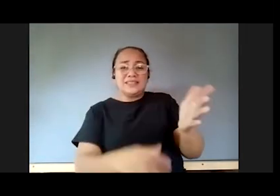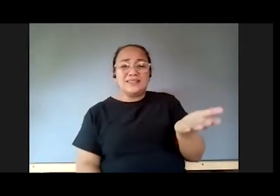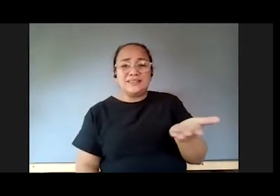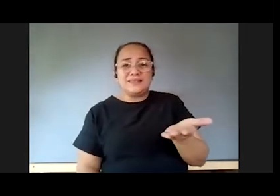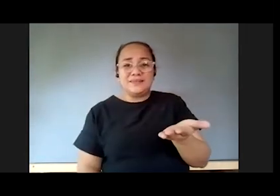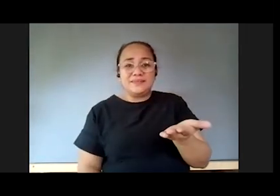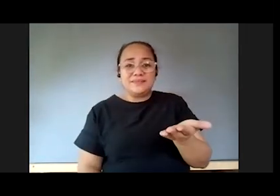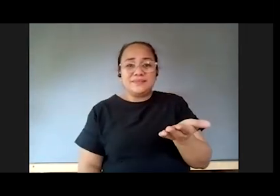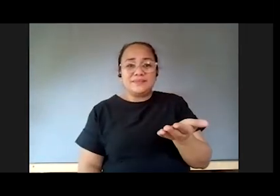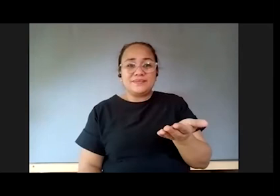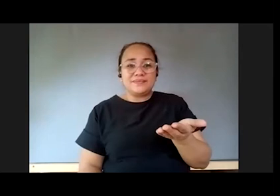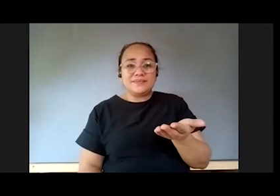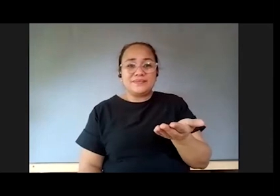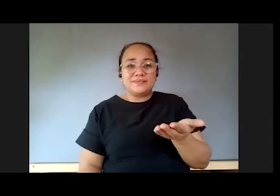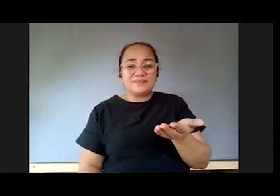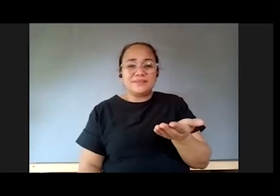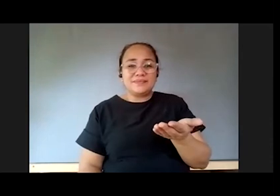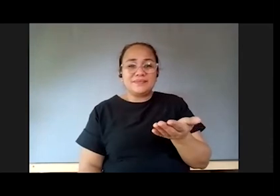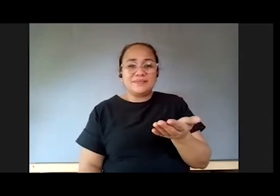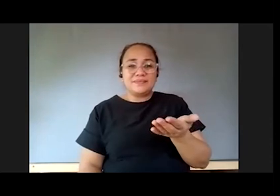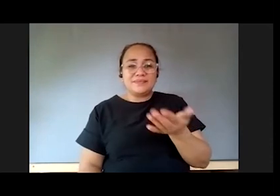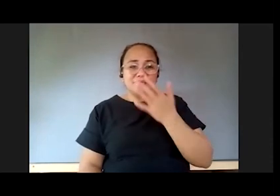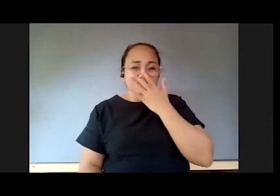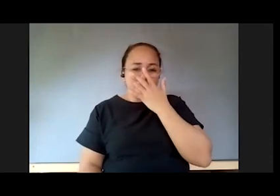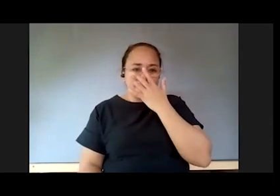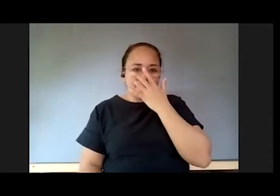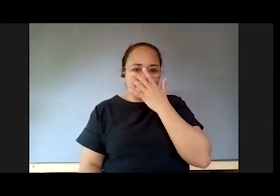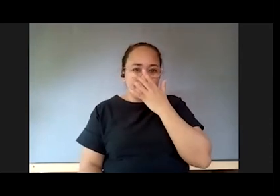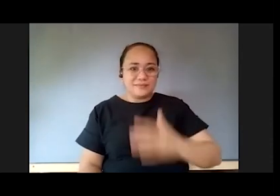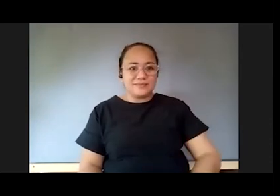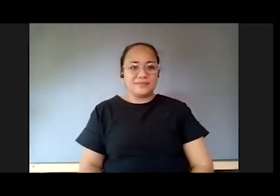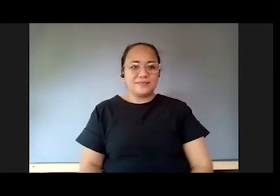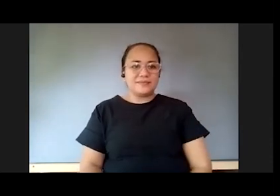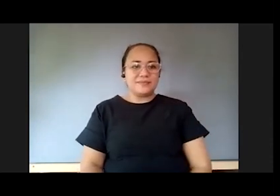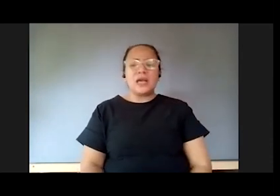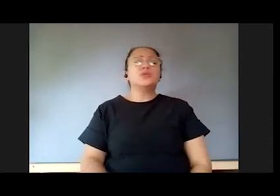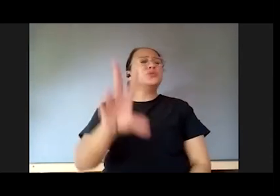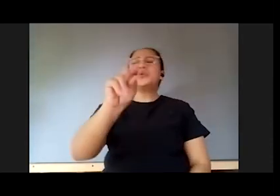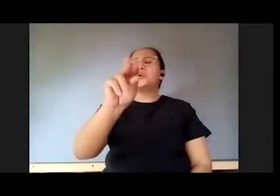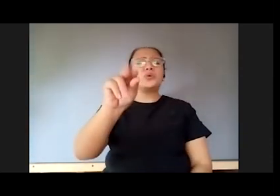Because Meng is saying, I guess we have to add have. No, not in this sentence.